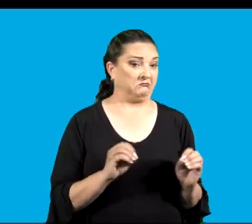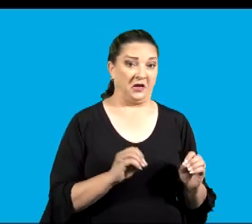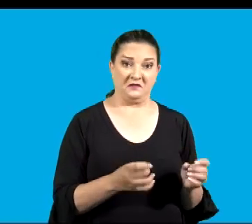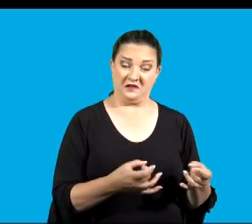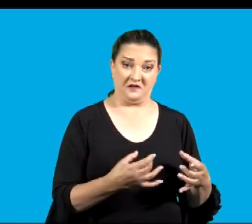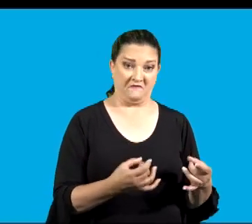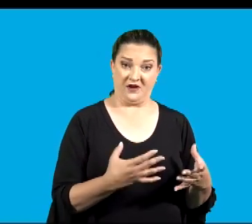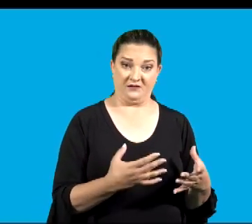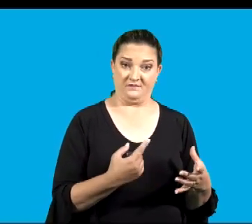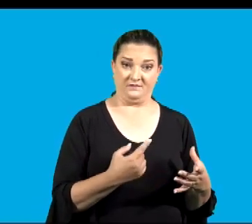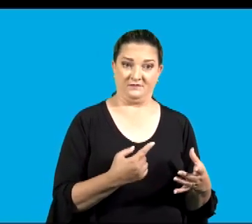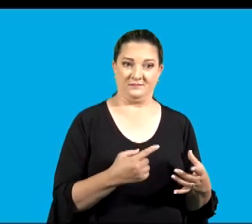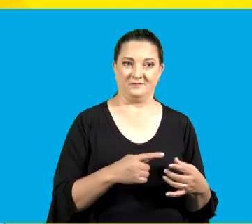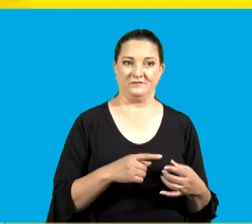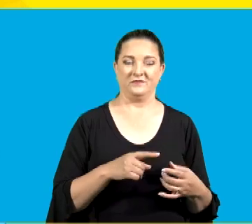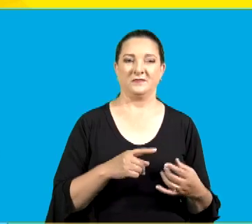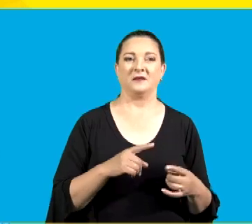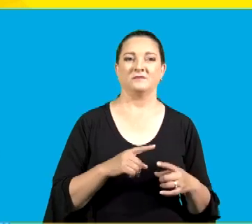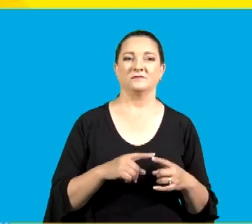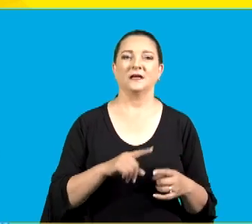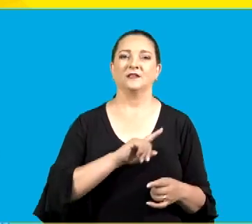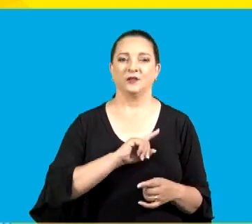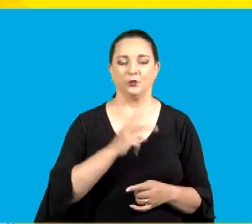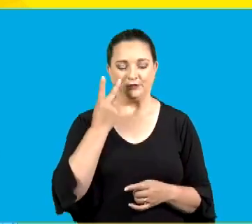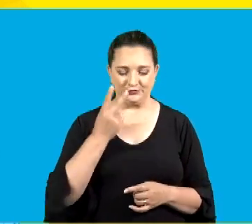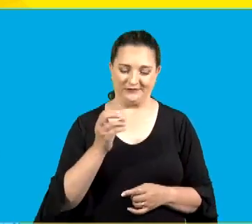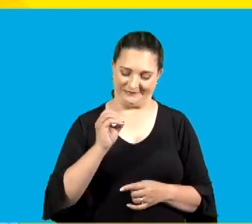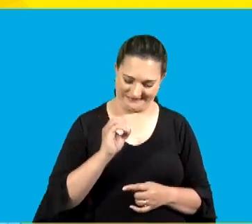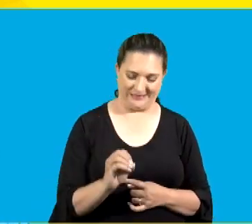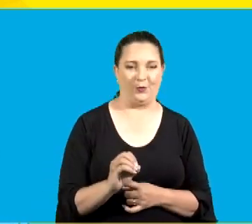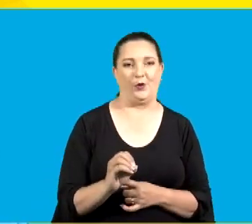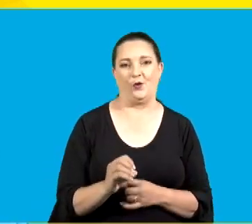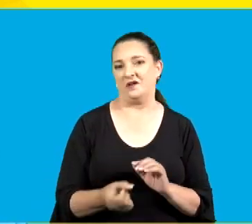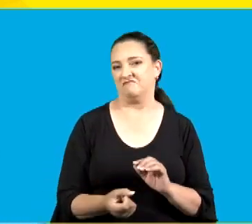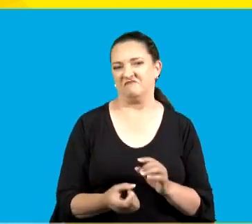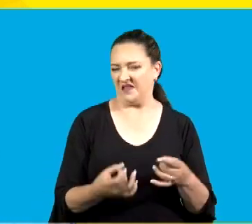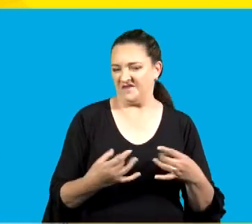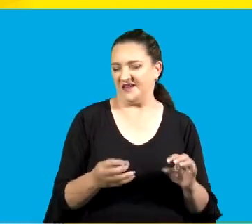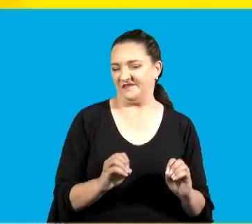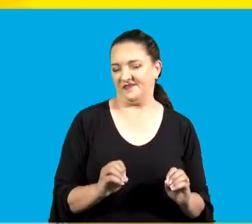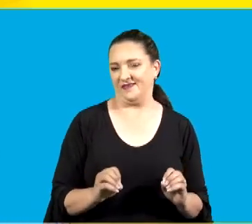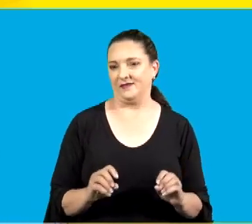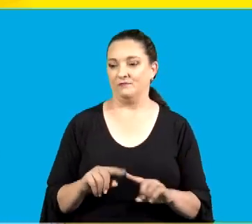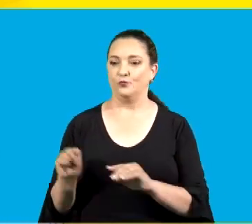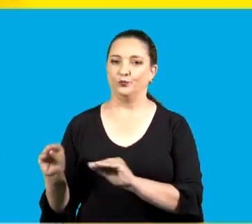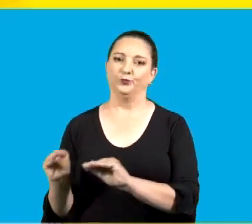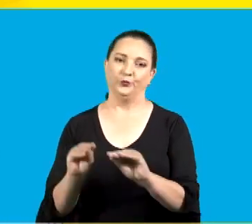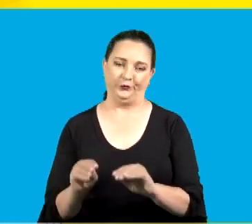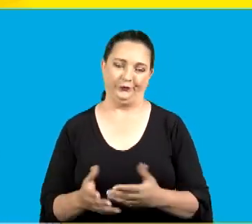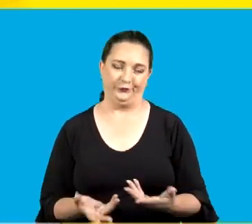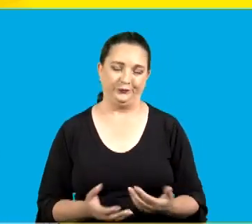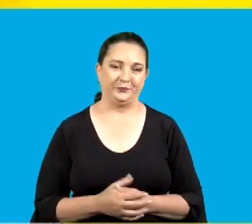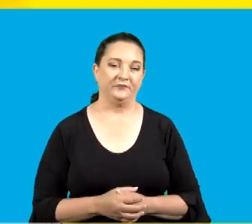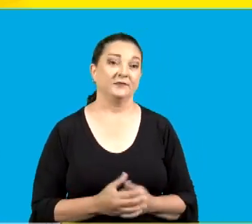no effect at the end of the day. That's why you see the 0. Let me move on to